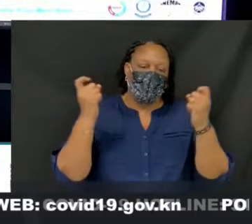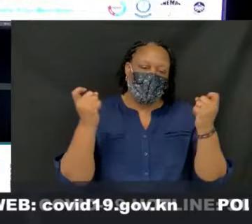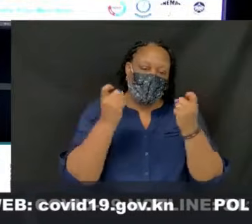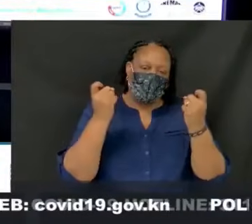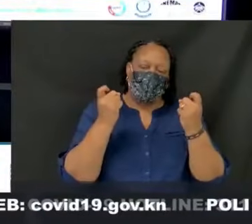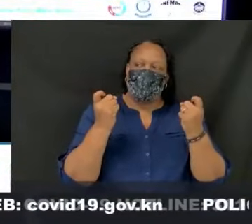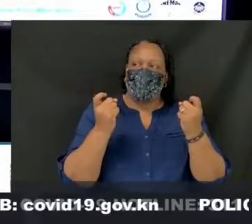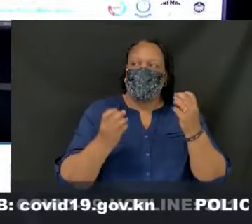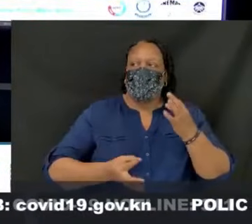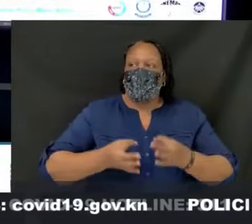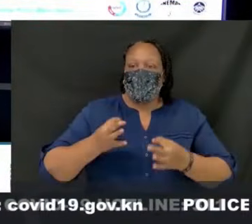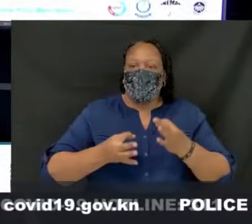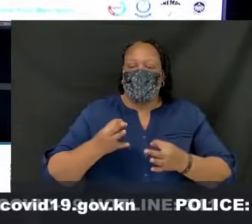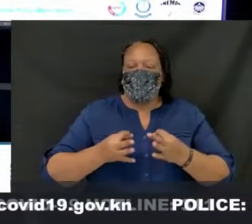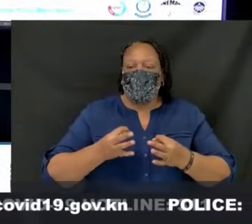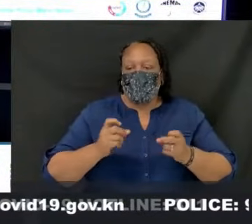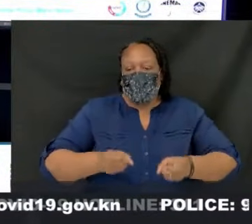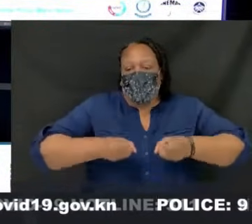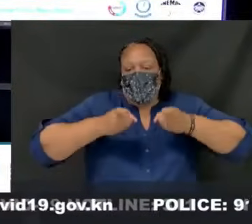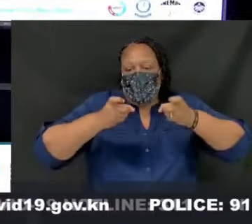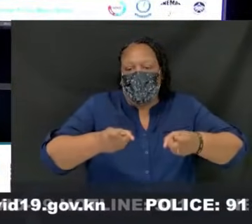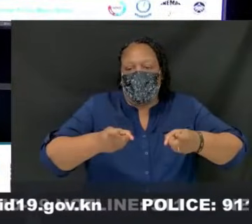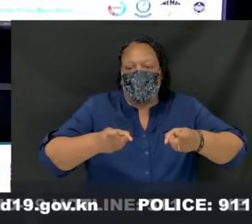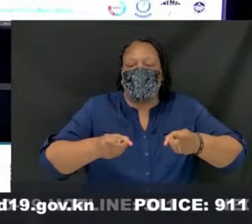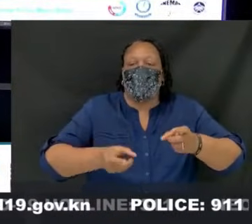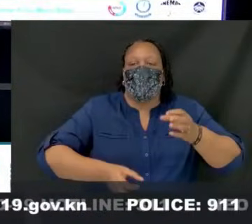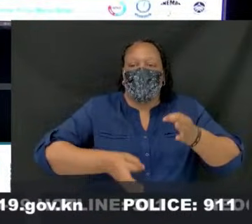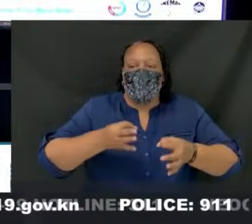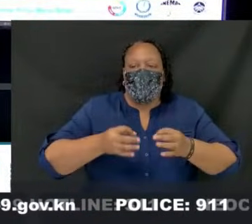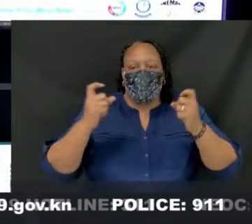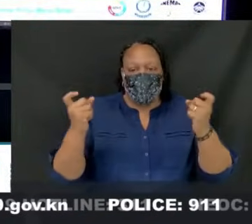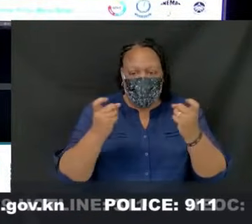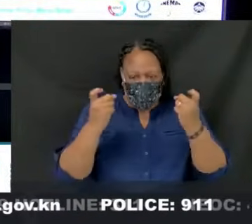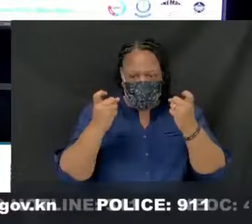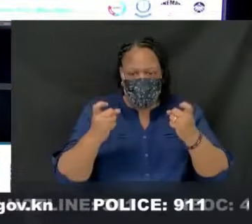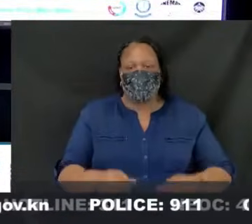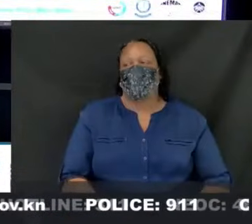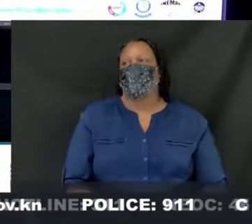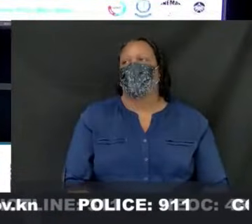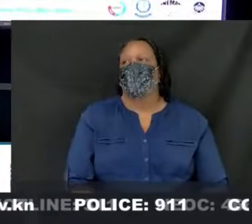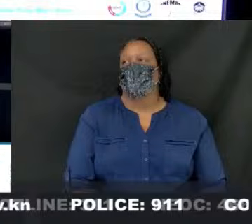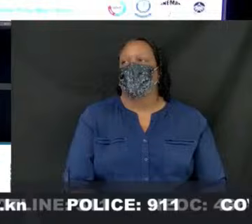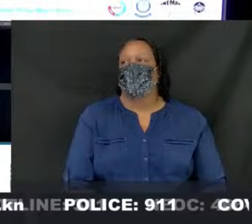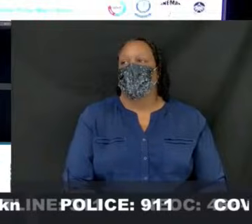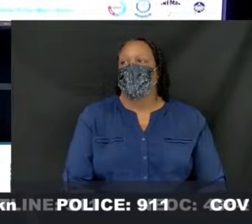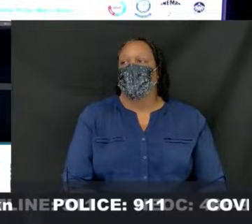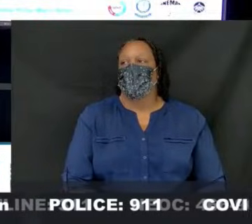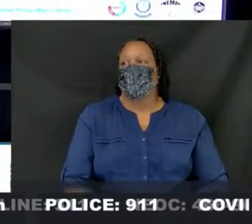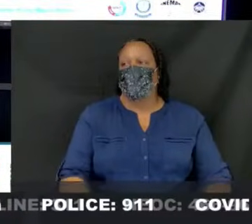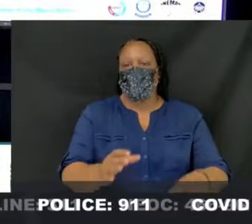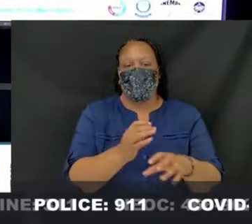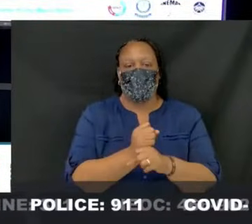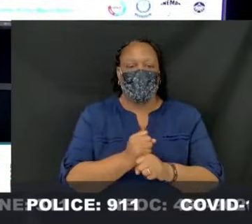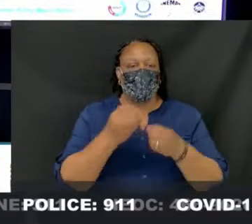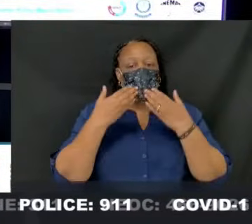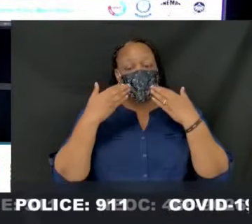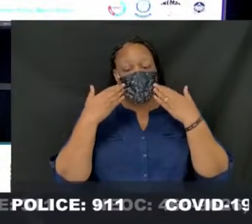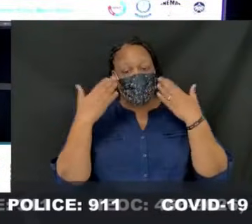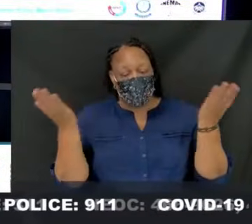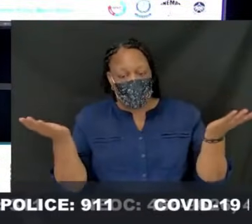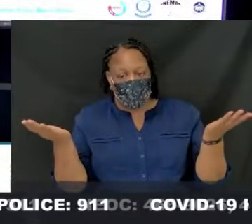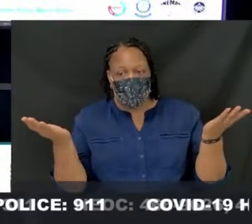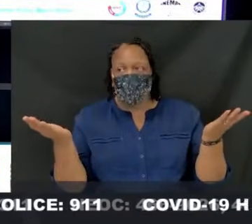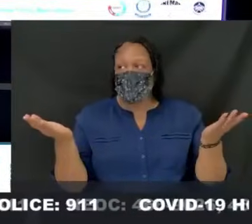first prize will be a tarpaulin, first aid kit, a cooler, and some face masks. The second prize would be a